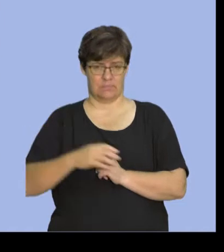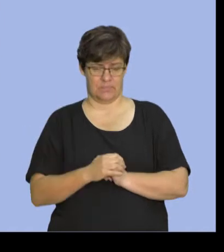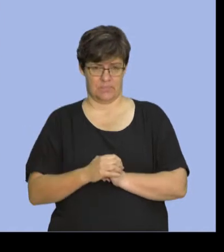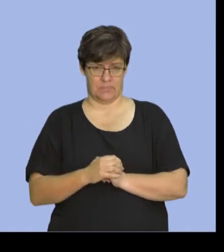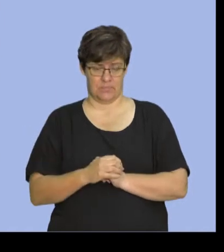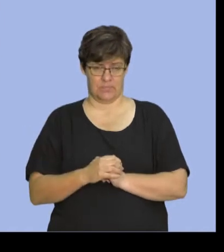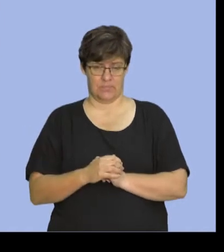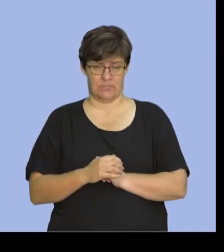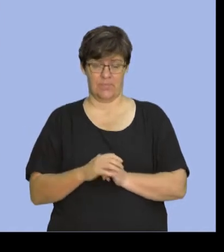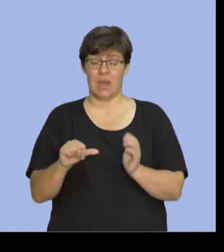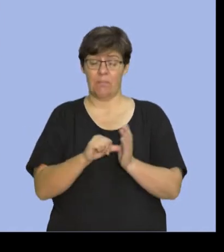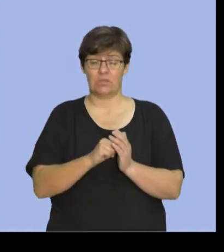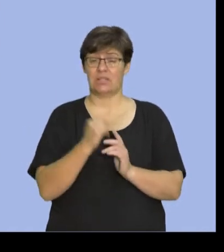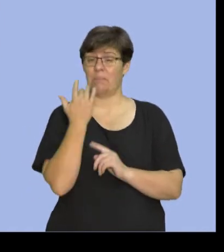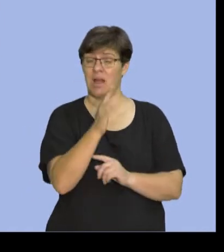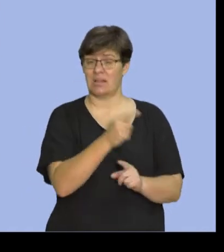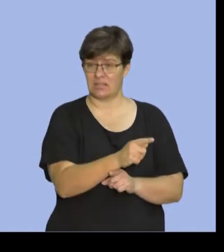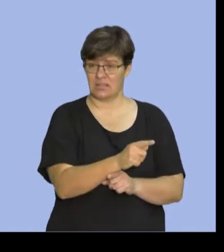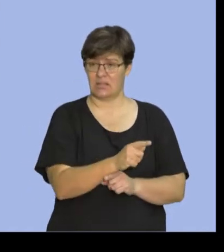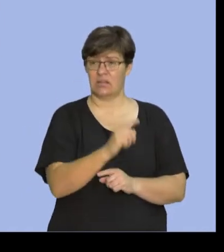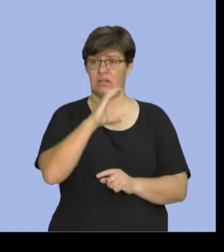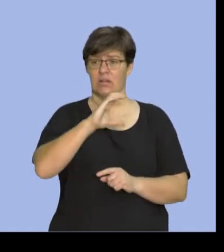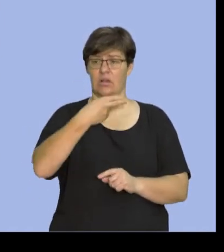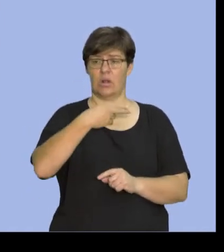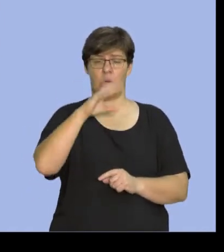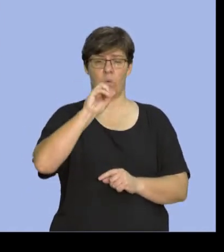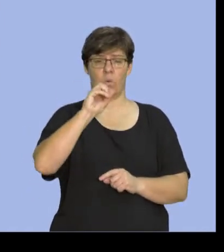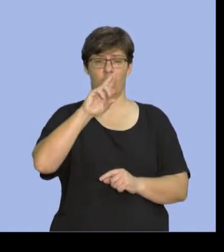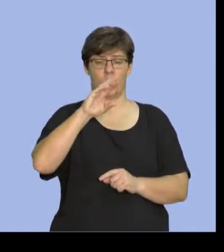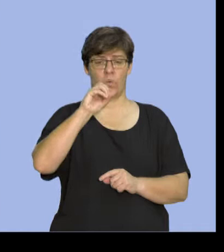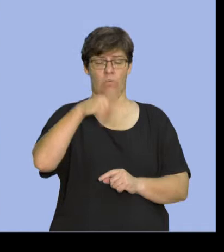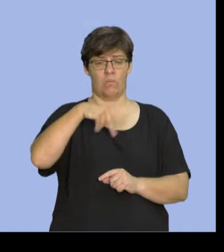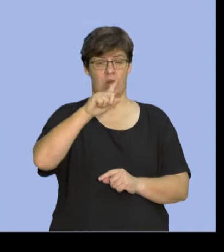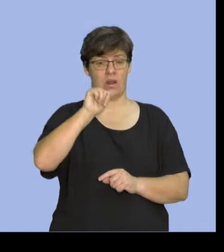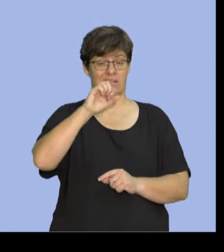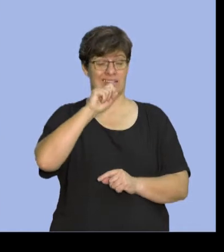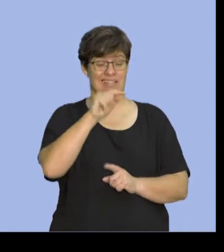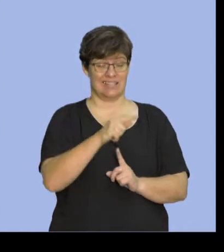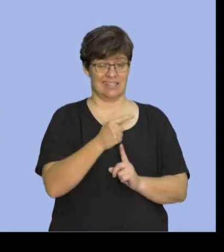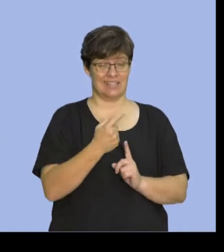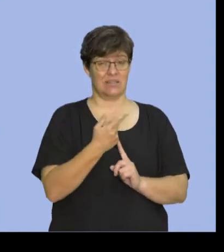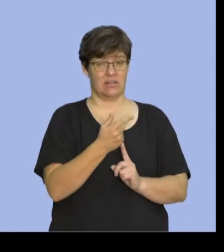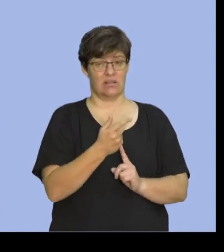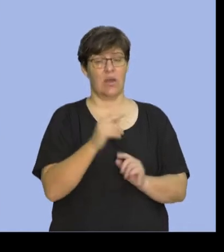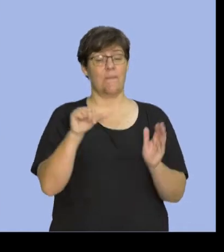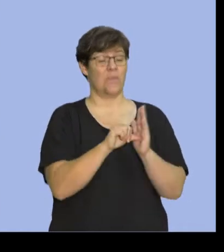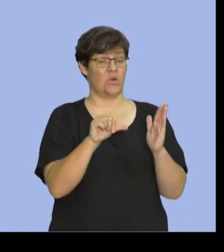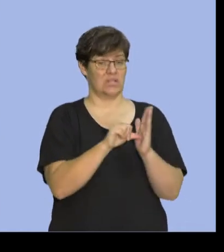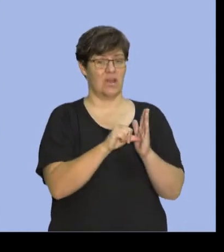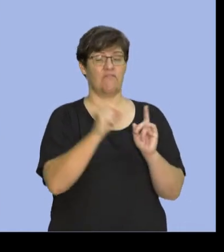Important to plant cells are an organelle called the chloroplast, which we often refer to as an important part